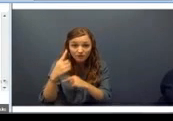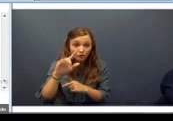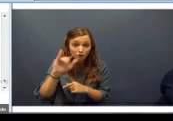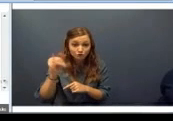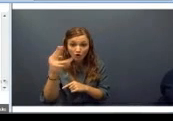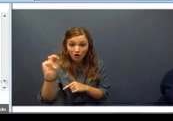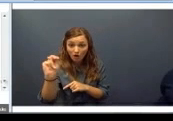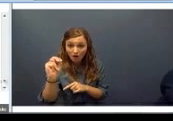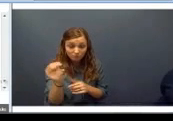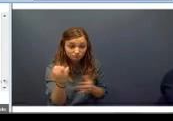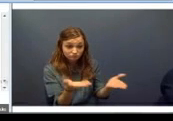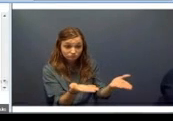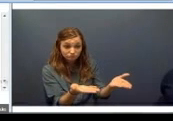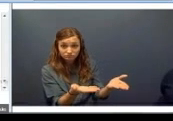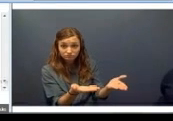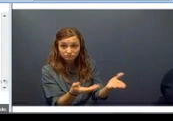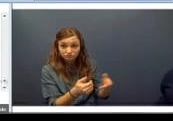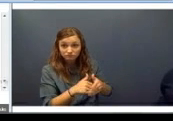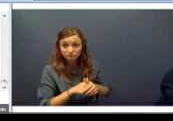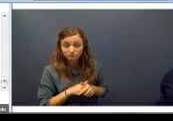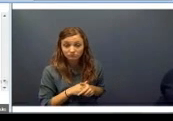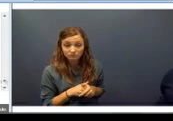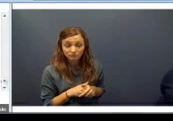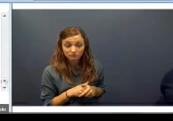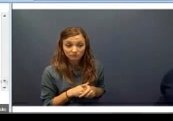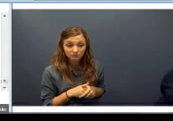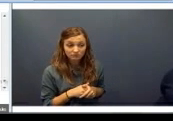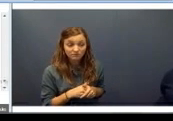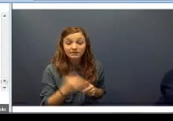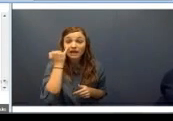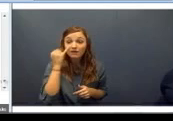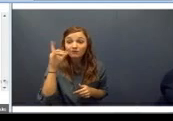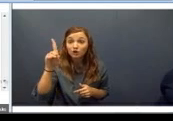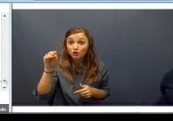about making websites more accessible for John?